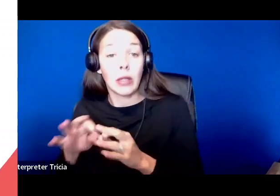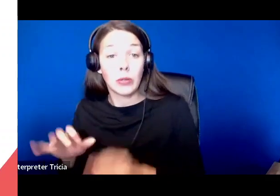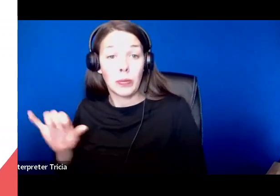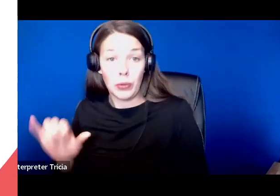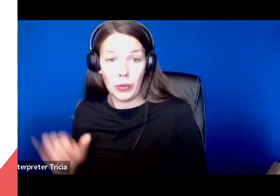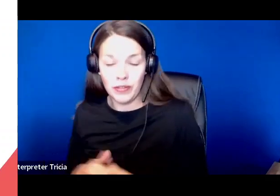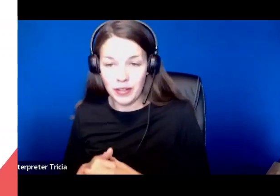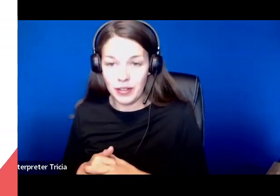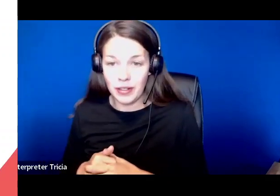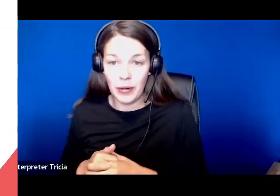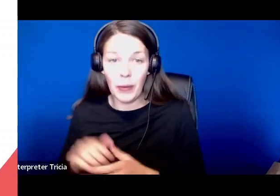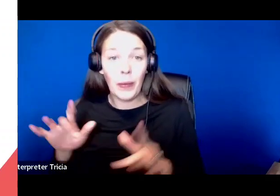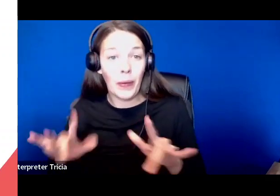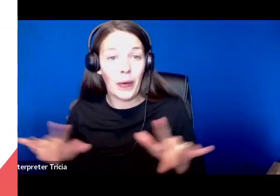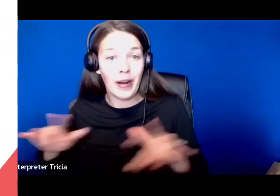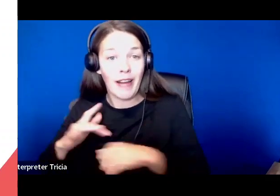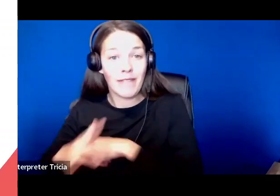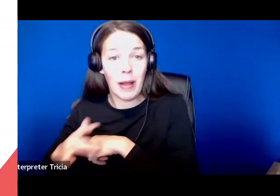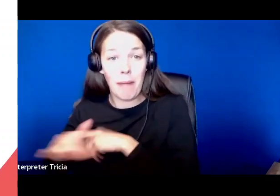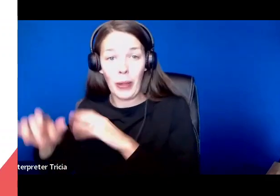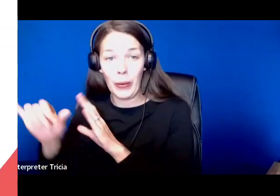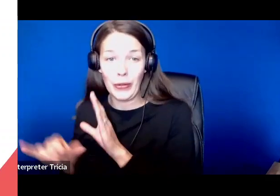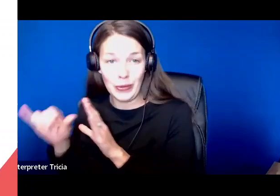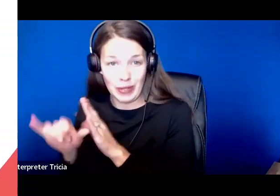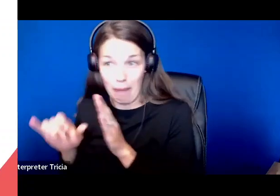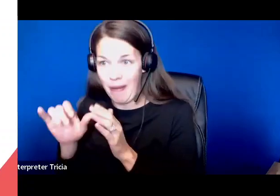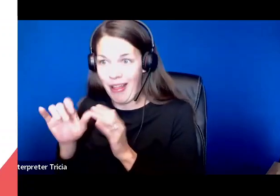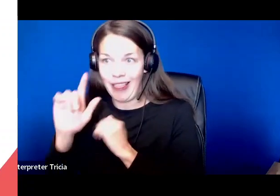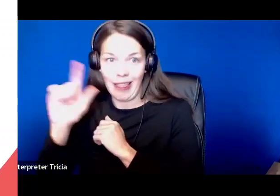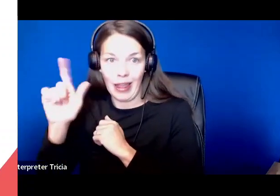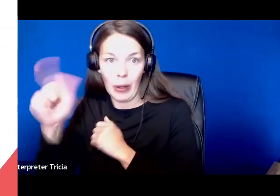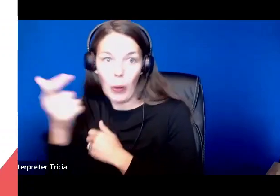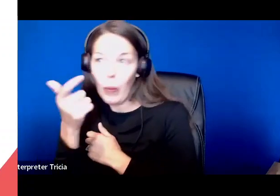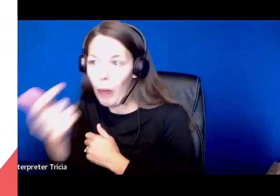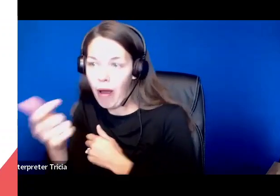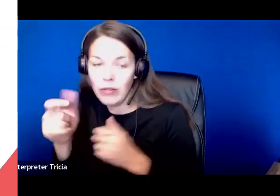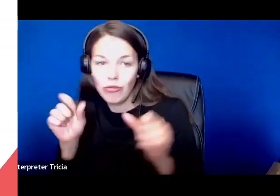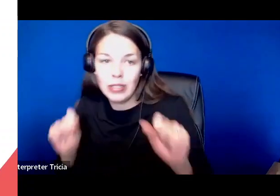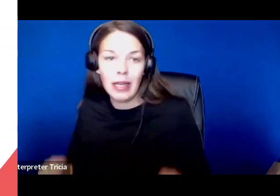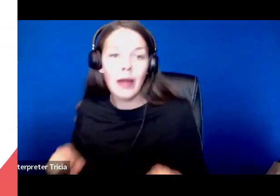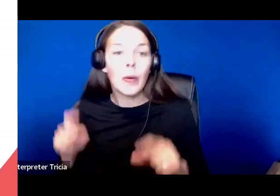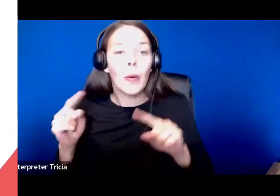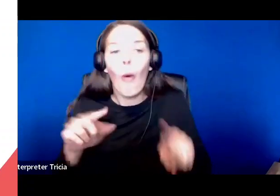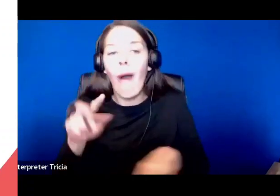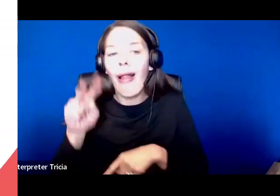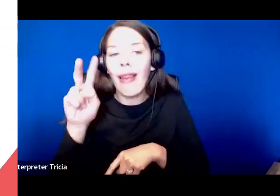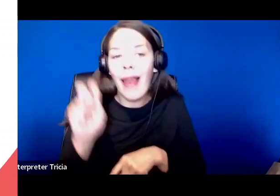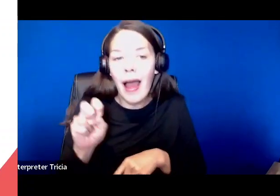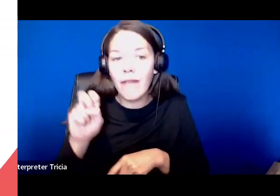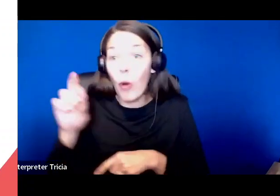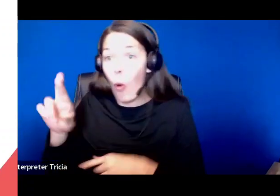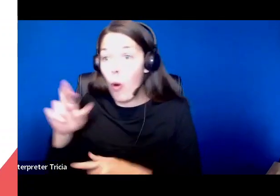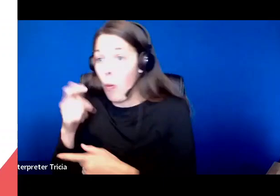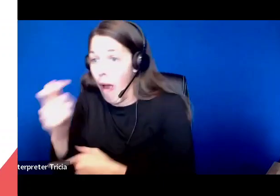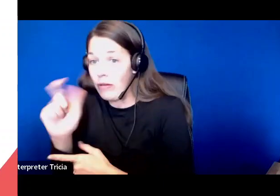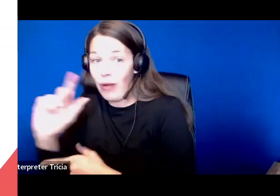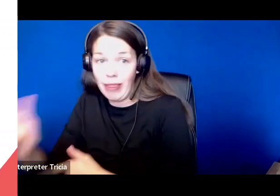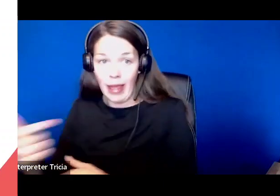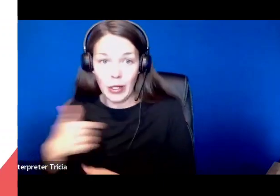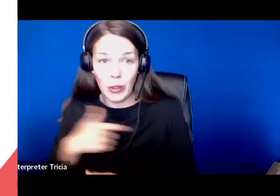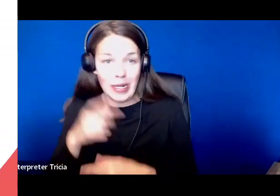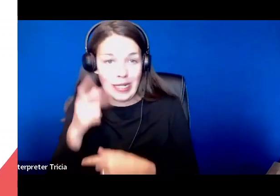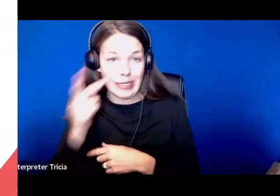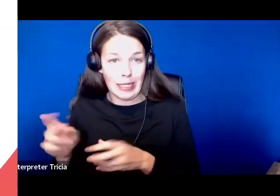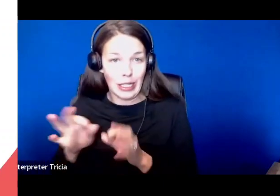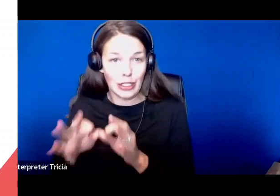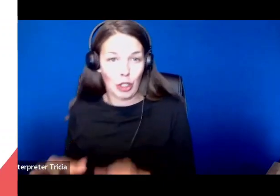These recordings will be available on our YouTube channel for later viewing. So whether you will attend the live session or you catch up later, you'll have the opportunity to